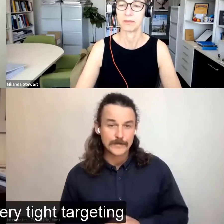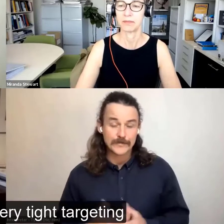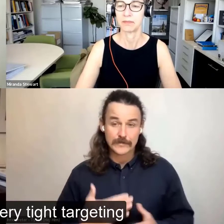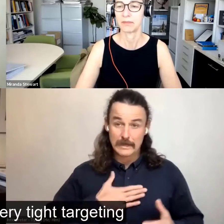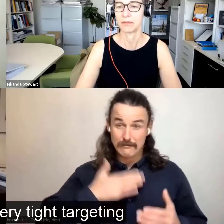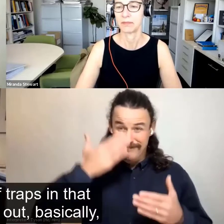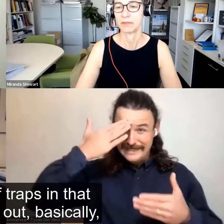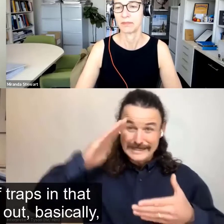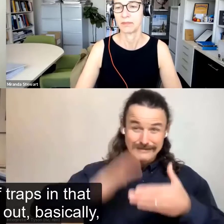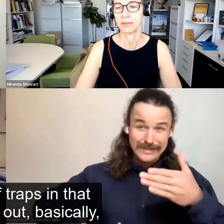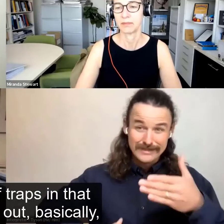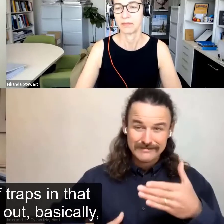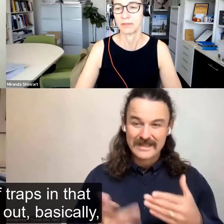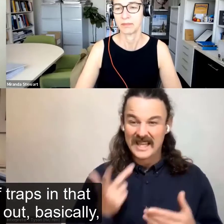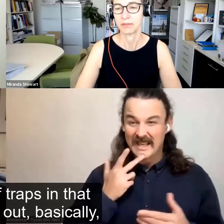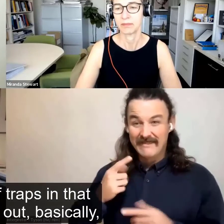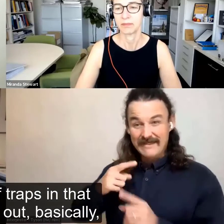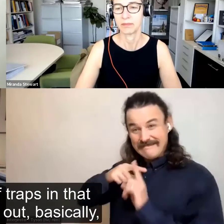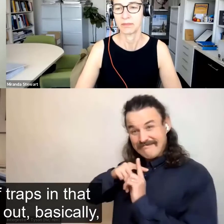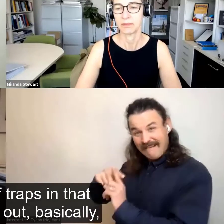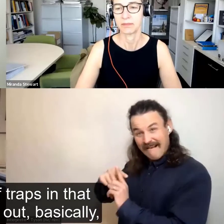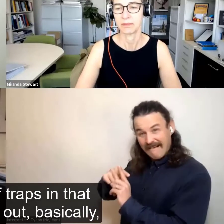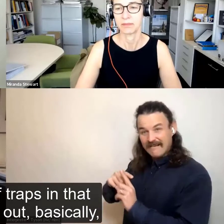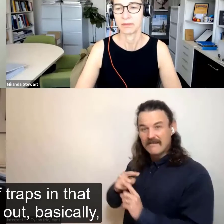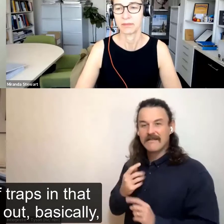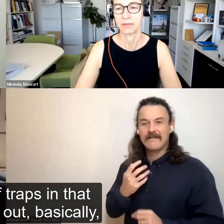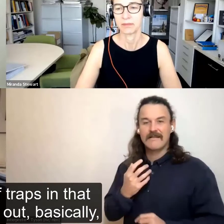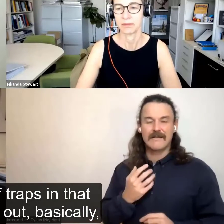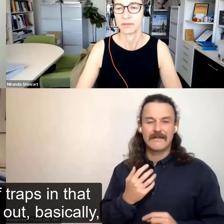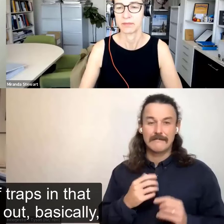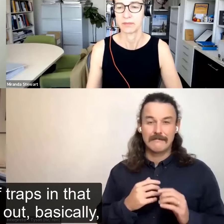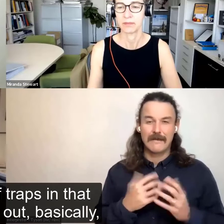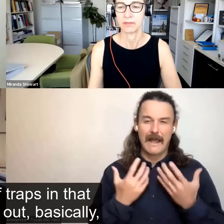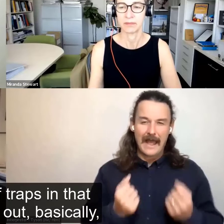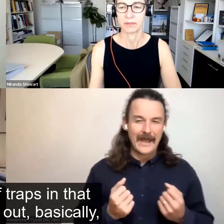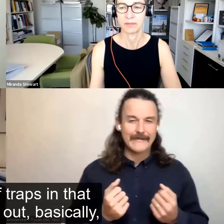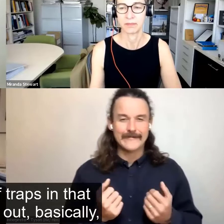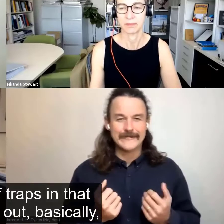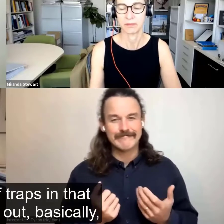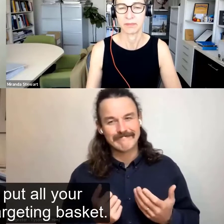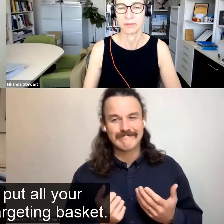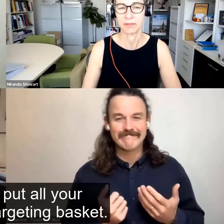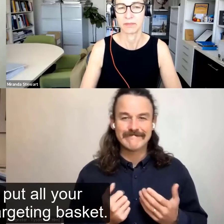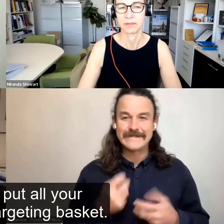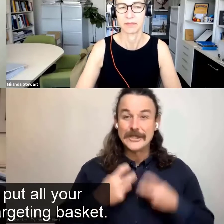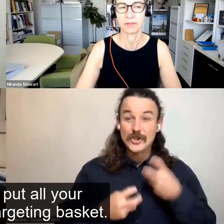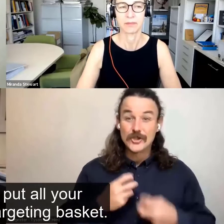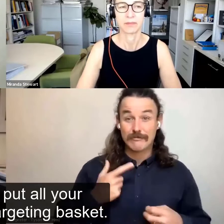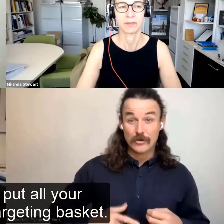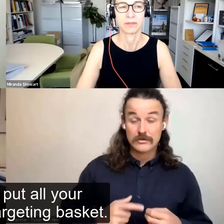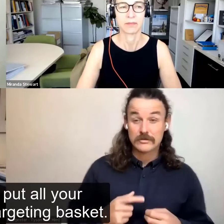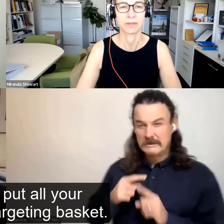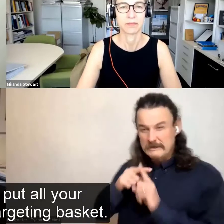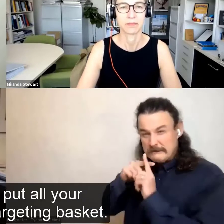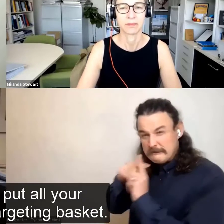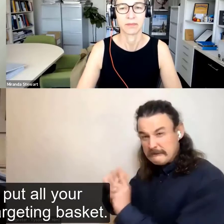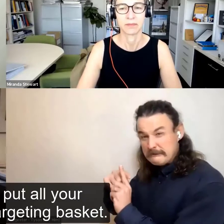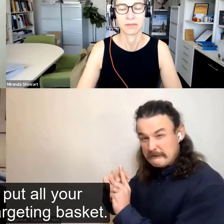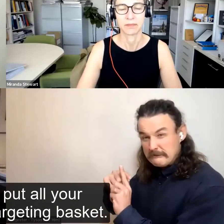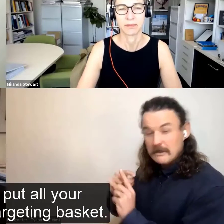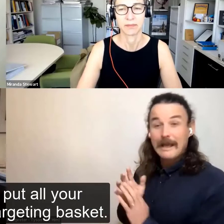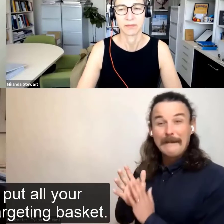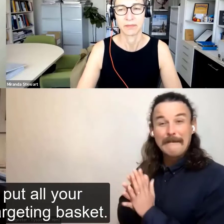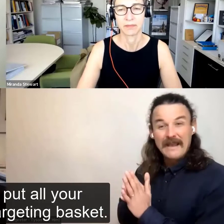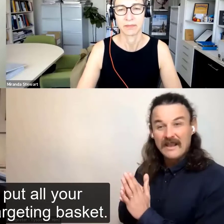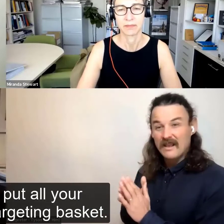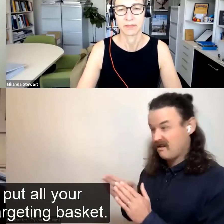very tight targeting has a lot of traps in that people miss out, basically, if you just put all your eggs in the